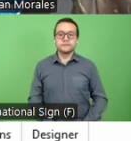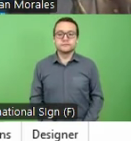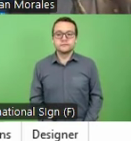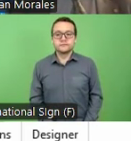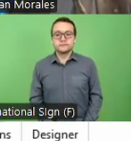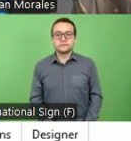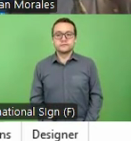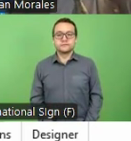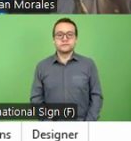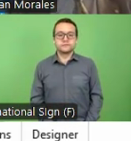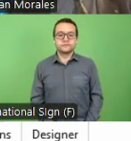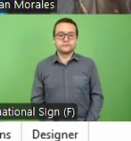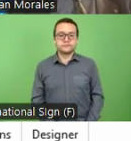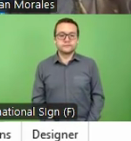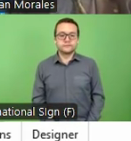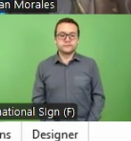Thank you very much.